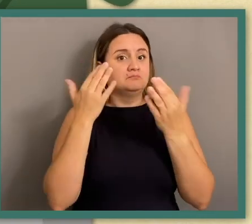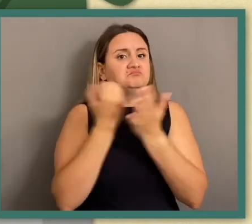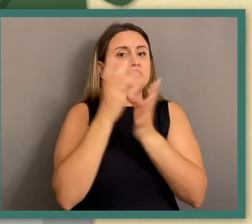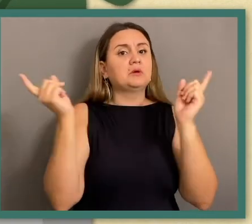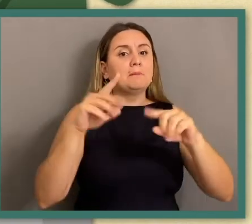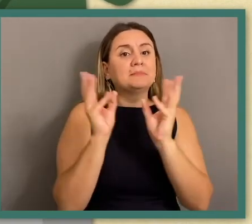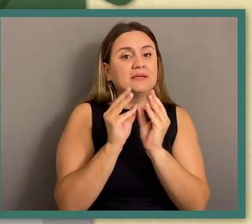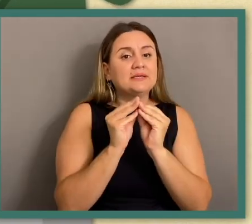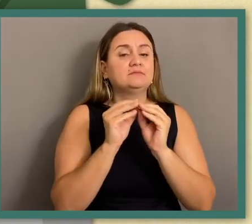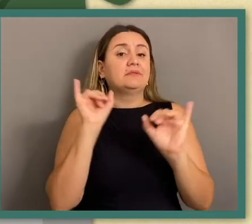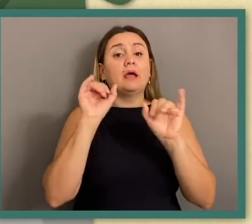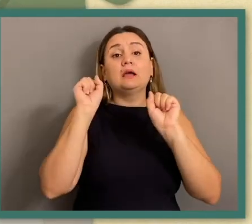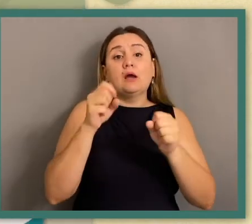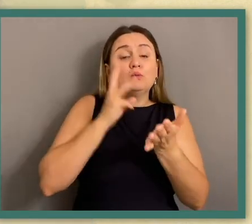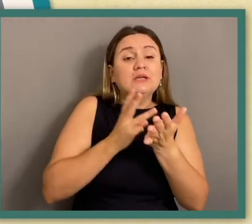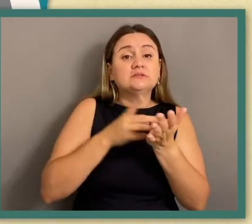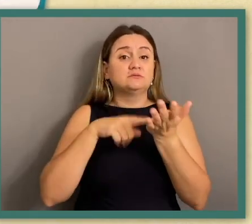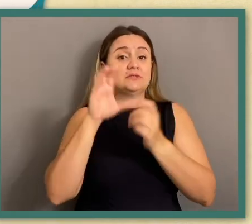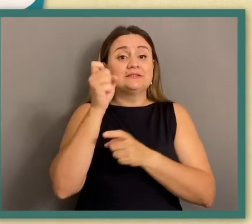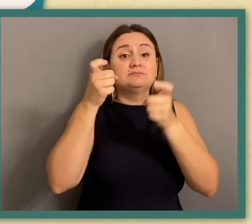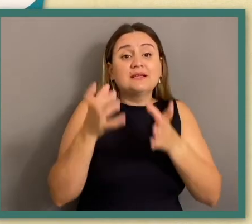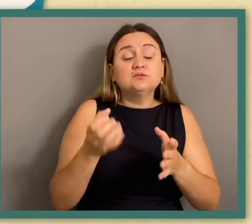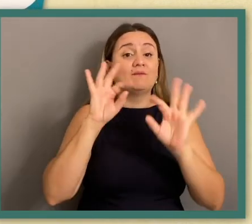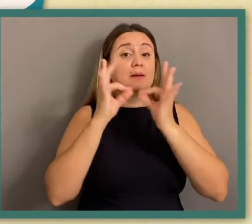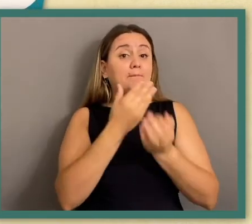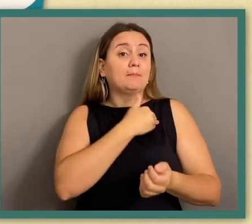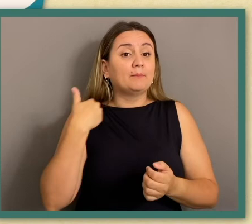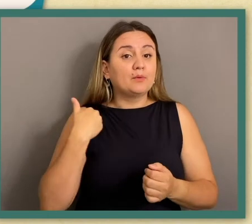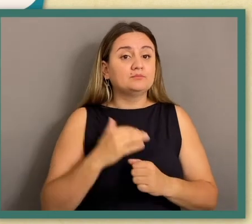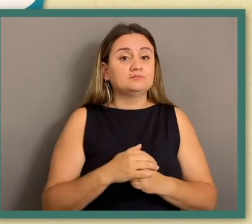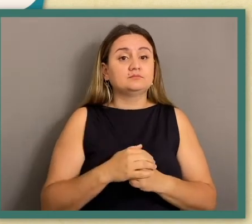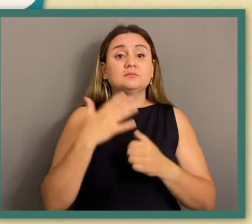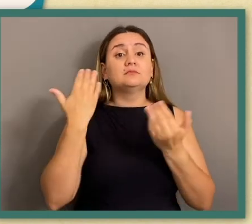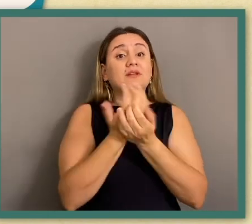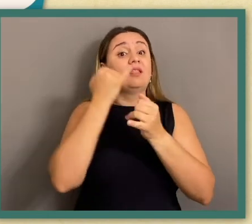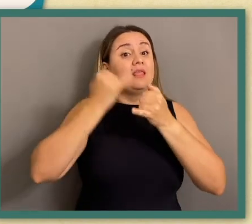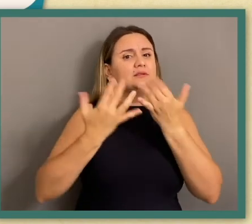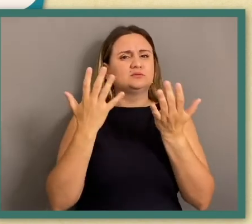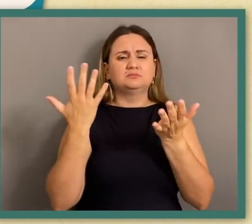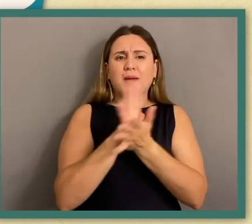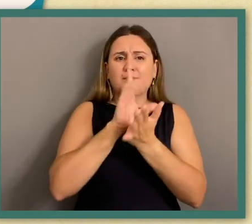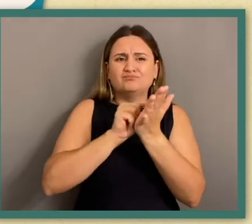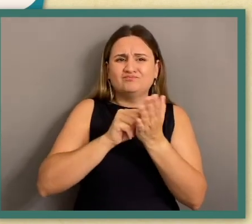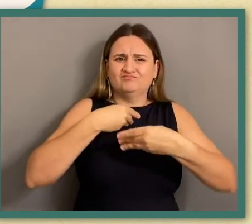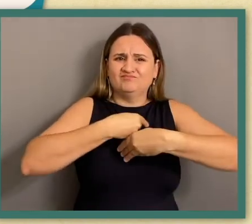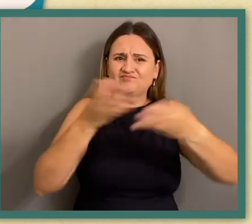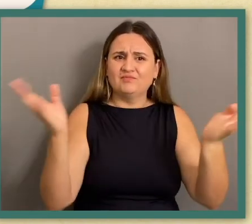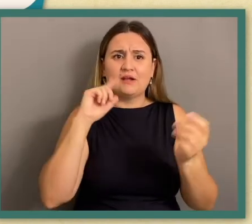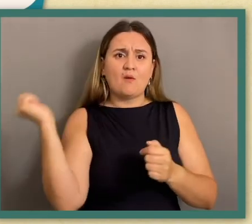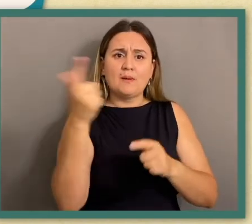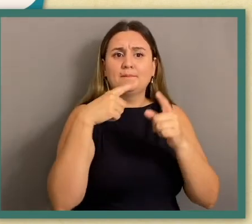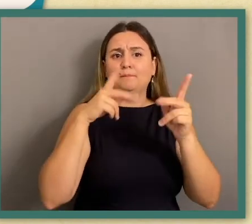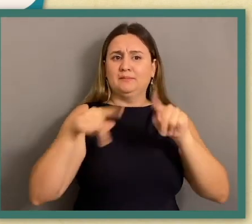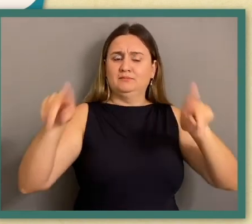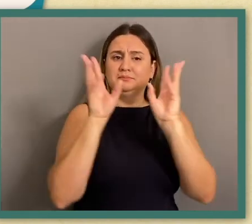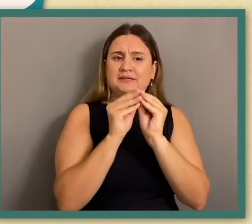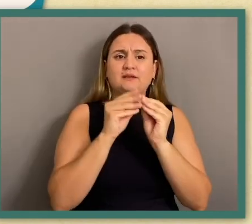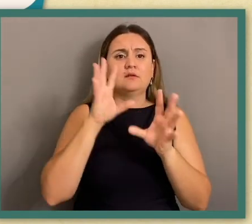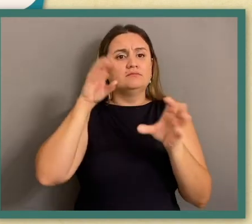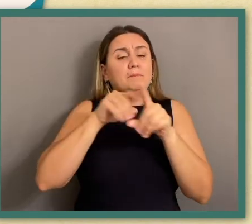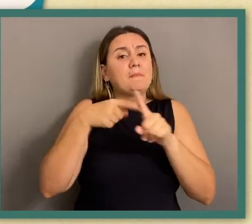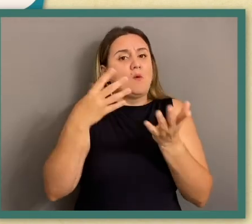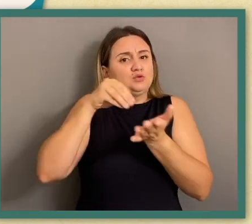case managers, or family members. Last, make handouts to give to everyone at the meeting with information about the